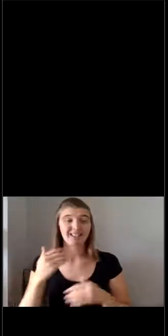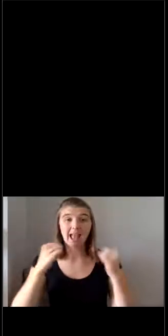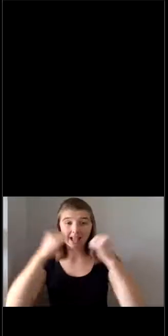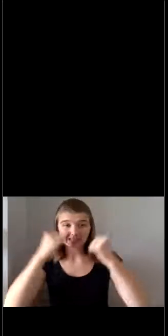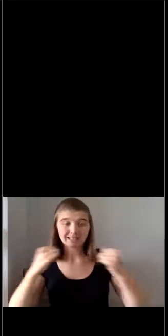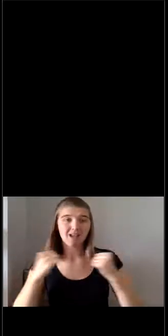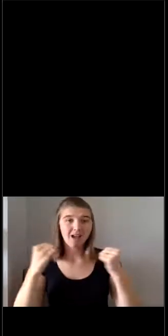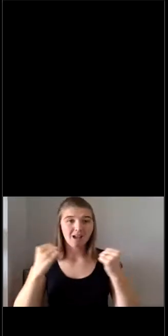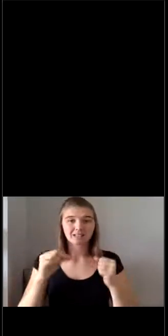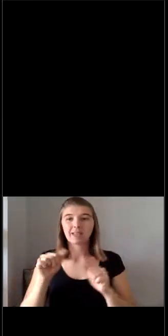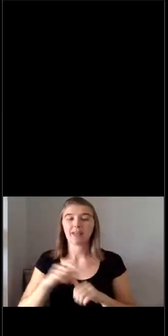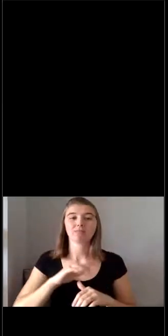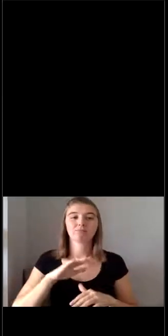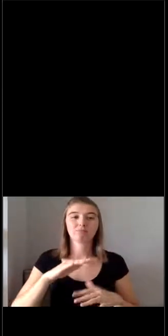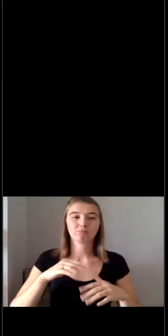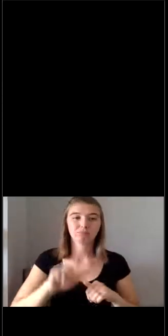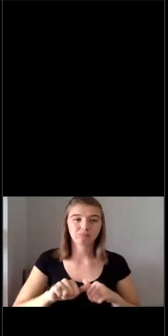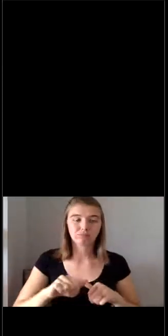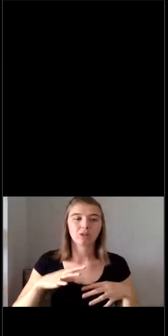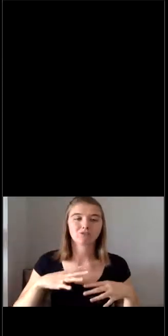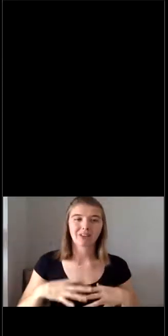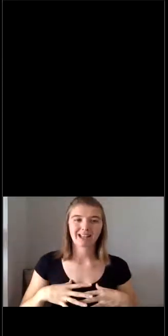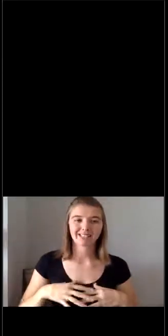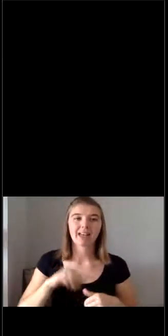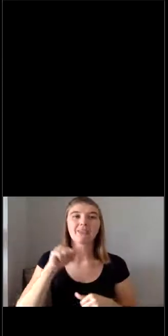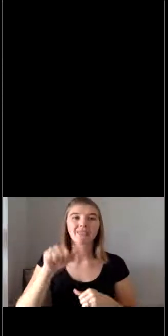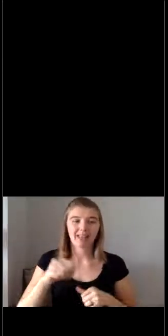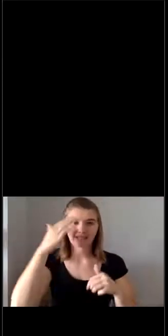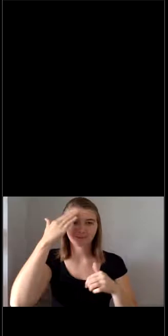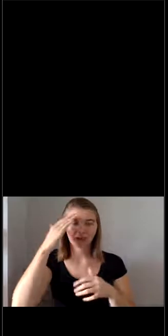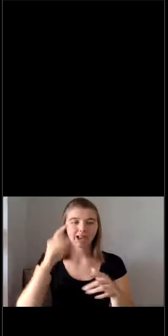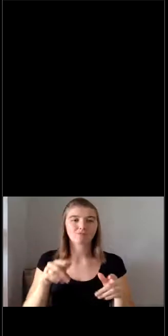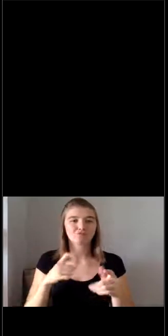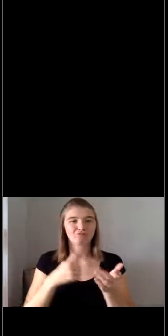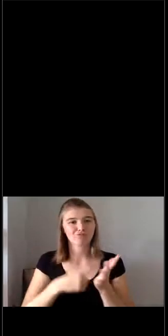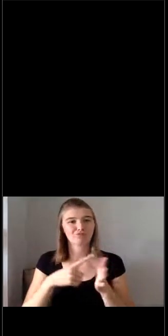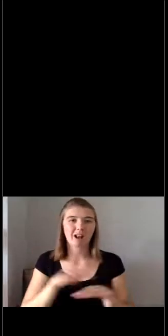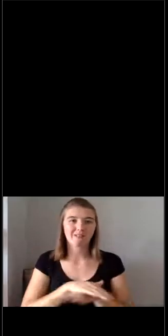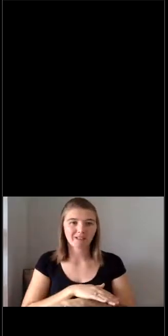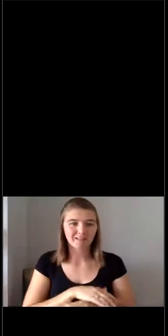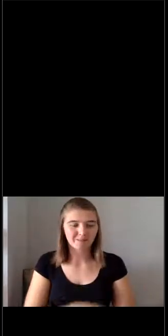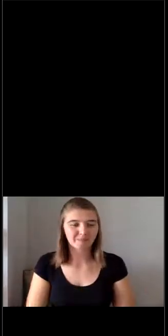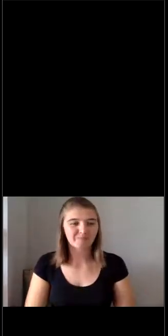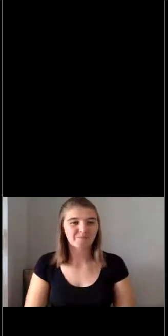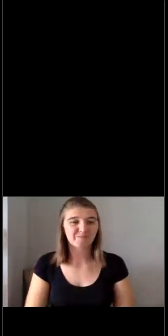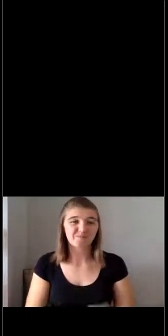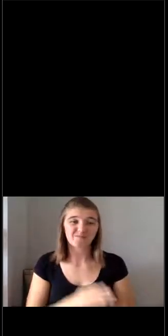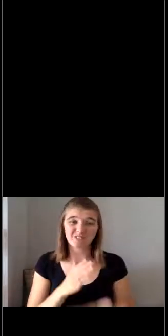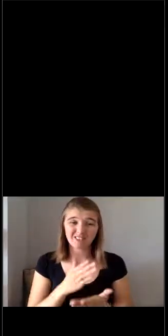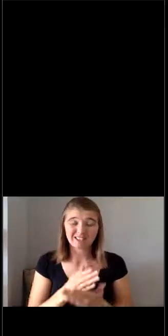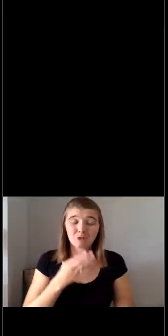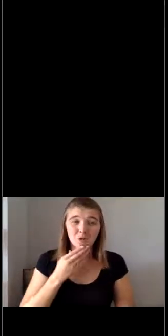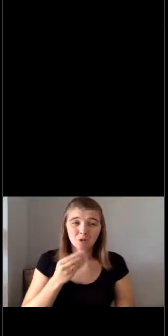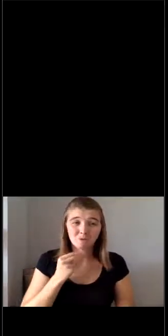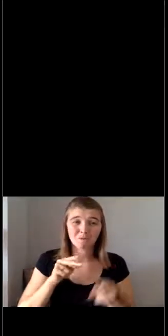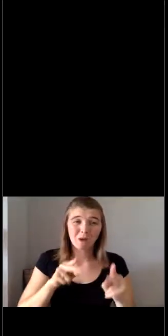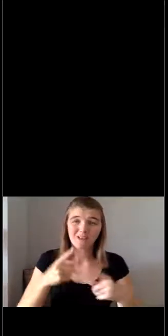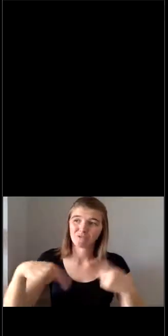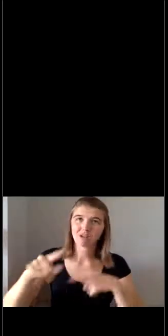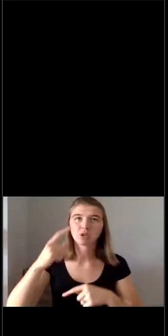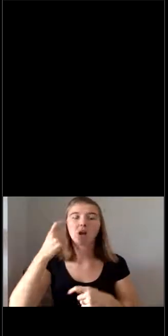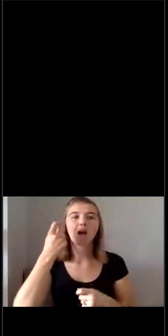So pausing isn't having a guilty rest, it's giving our brain the space it needs to identify useful next steps and create new neural